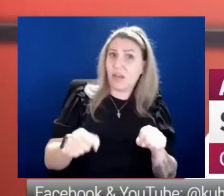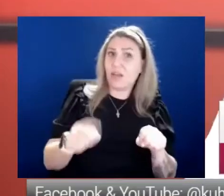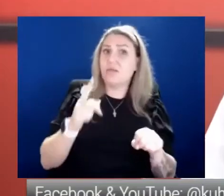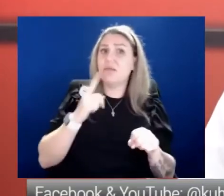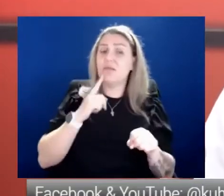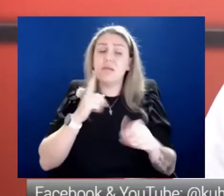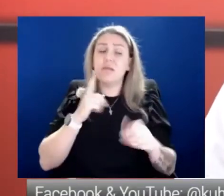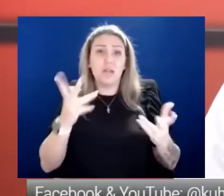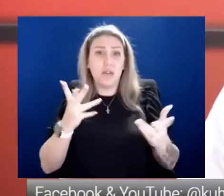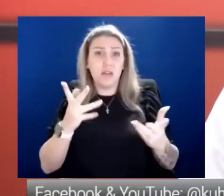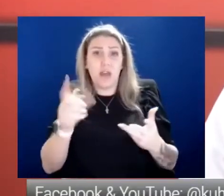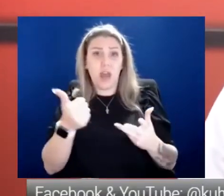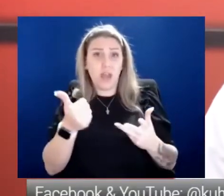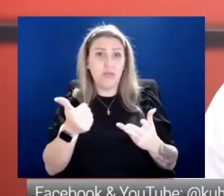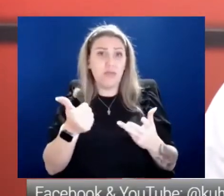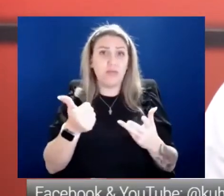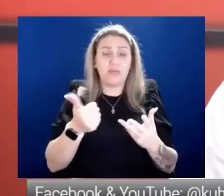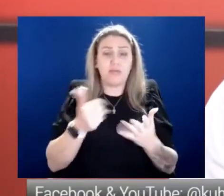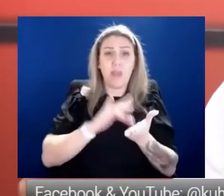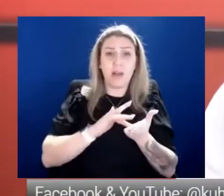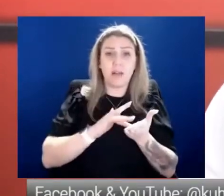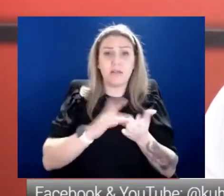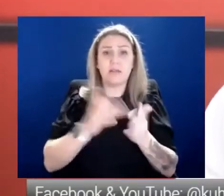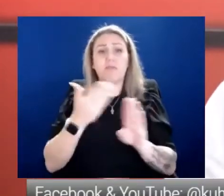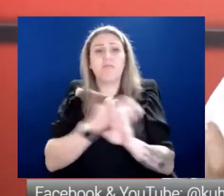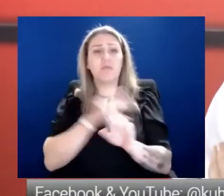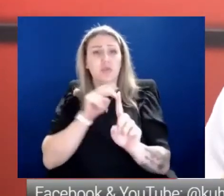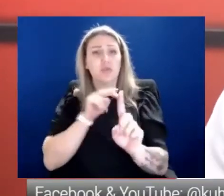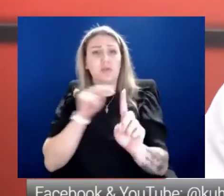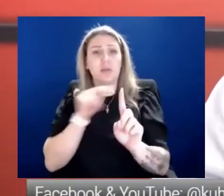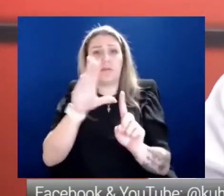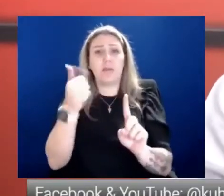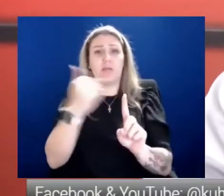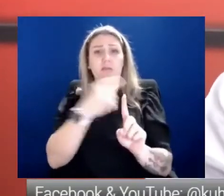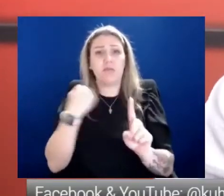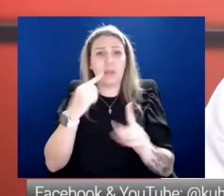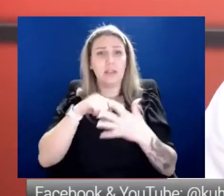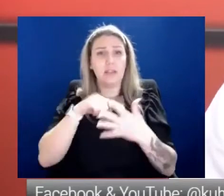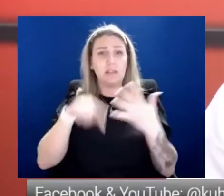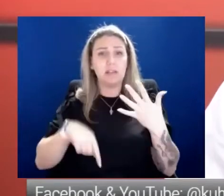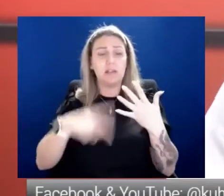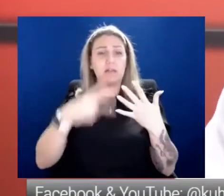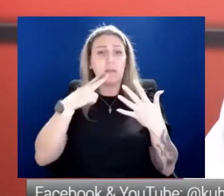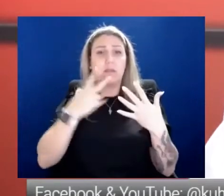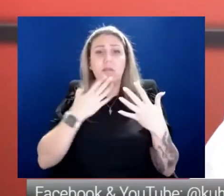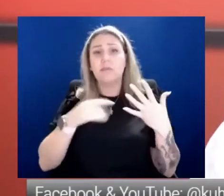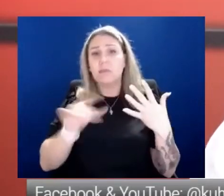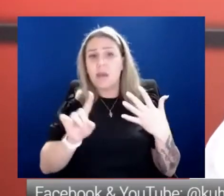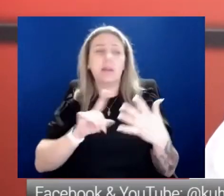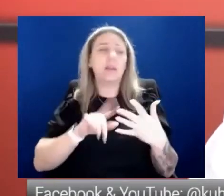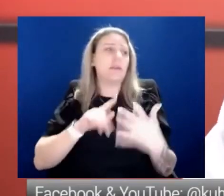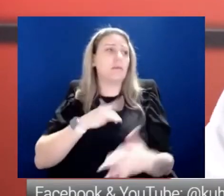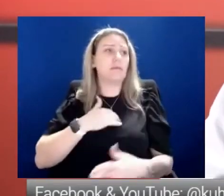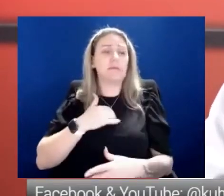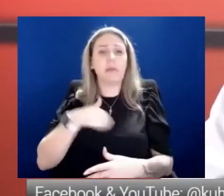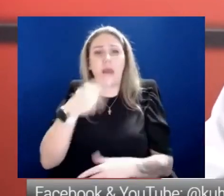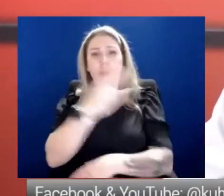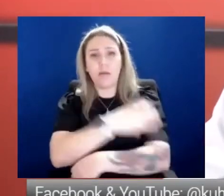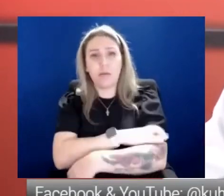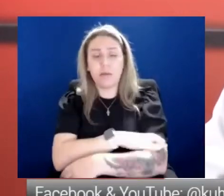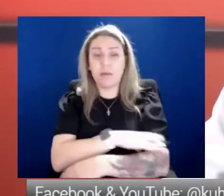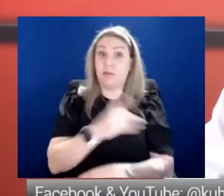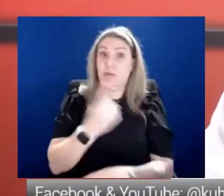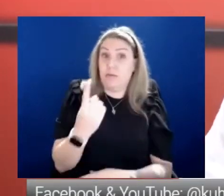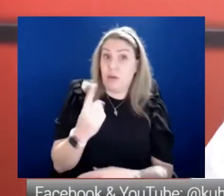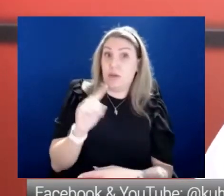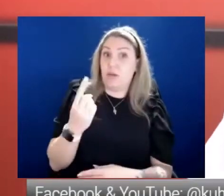but we have to put that in perspective of your risk. So if you have other risk factors, especially smoking, diabetes, hypertension, 1, you should not be smoking, and 2, if your